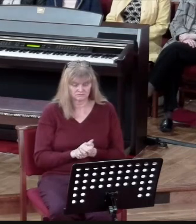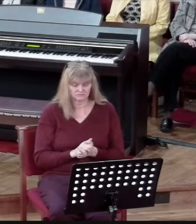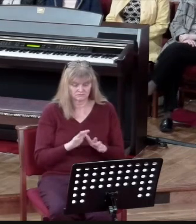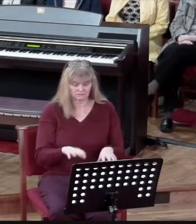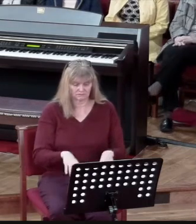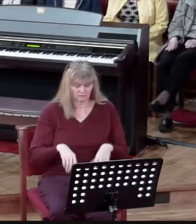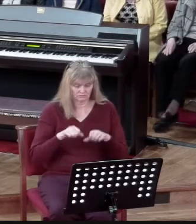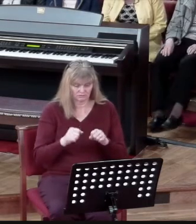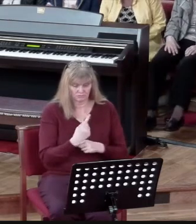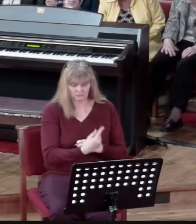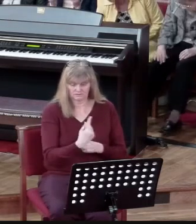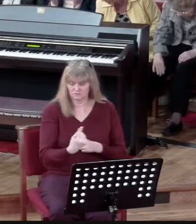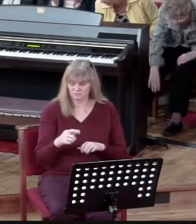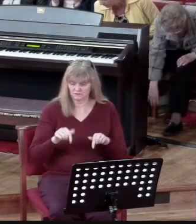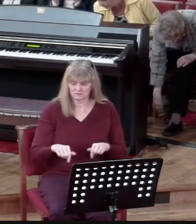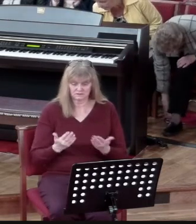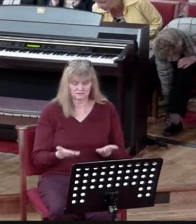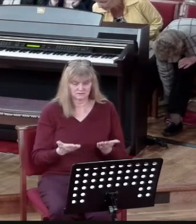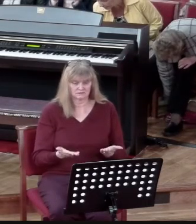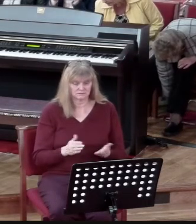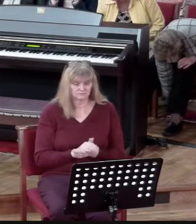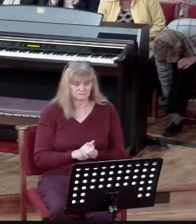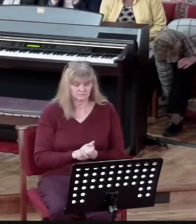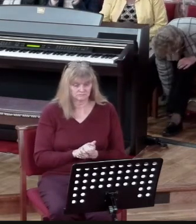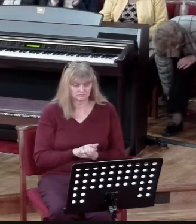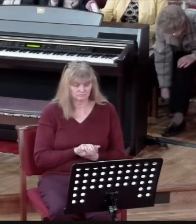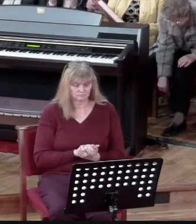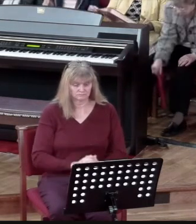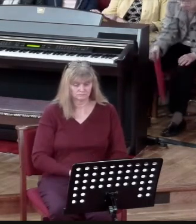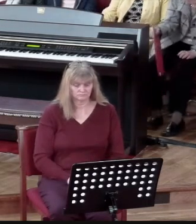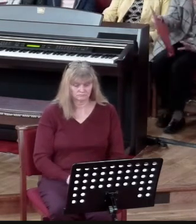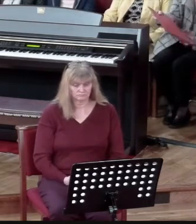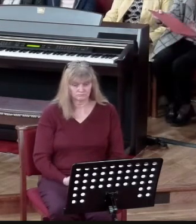us as we do that. Amen.